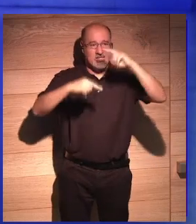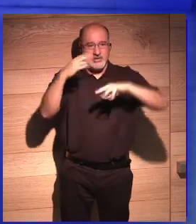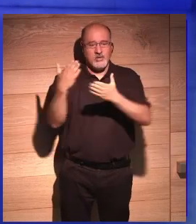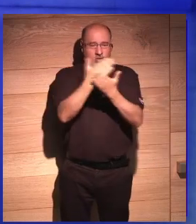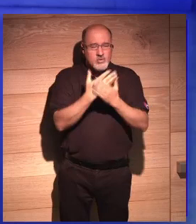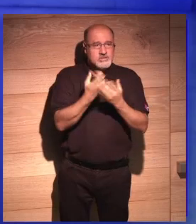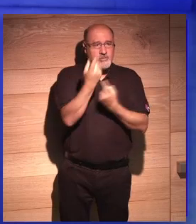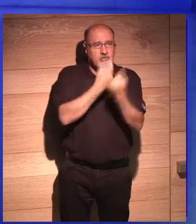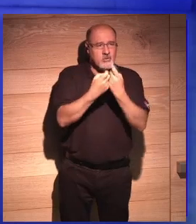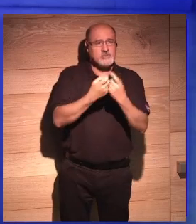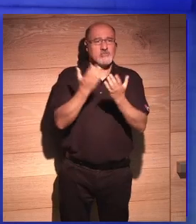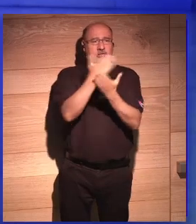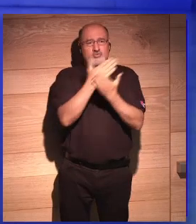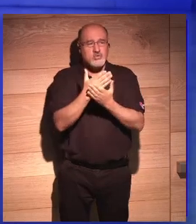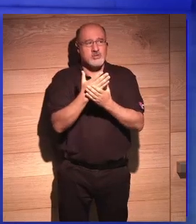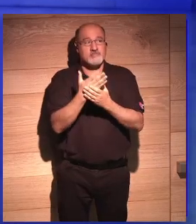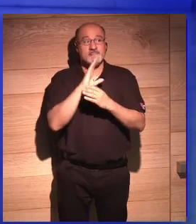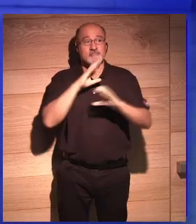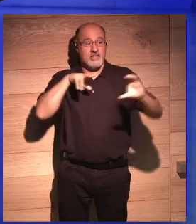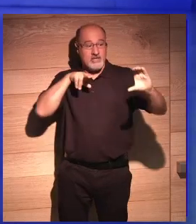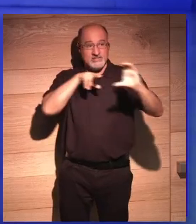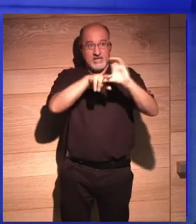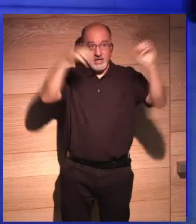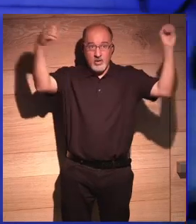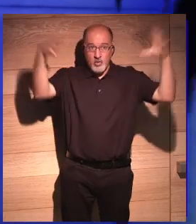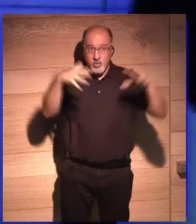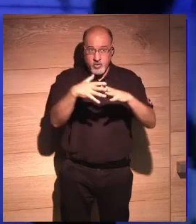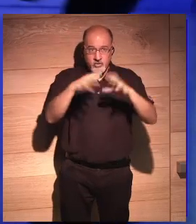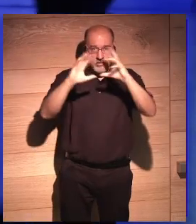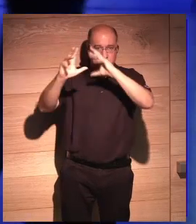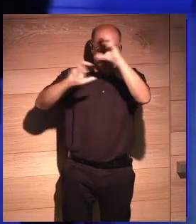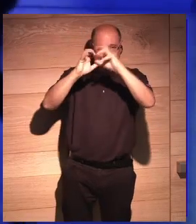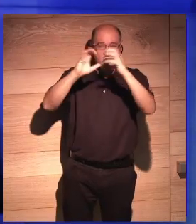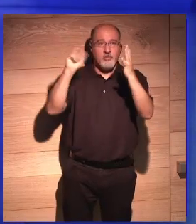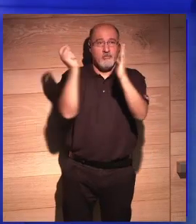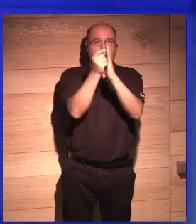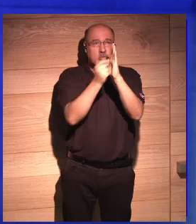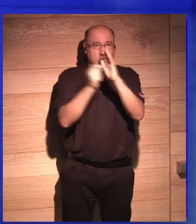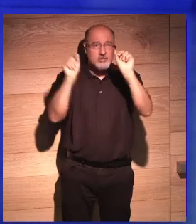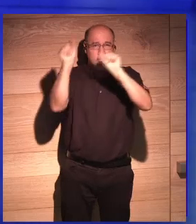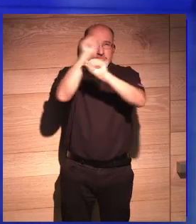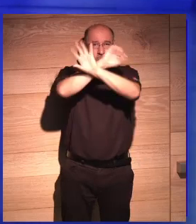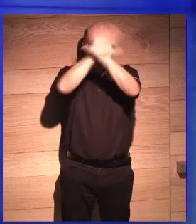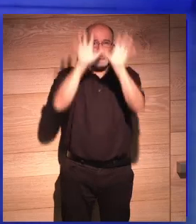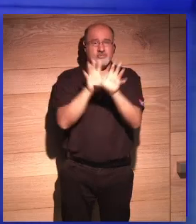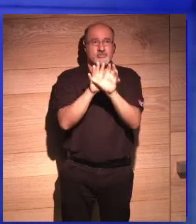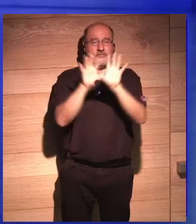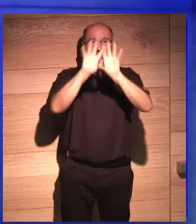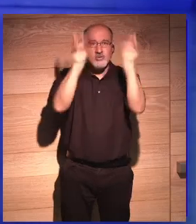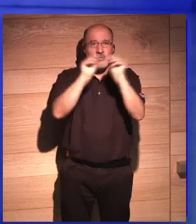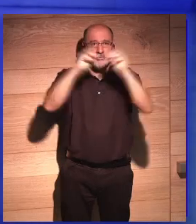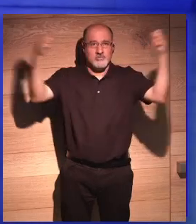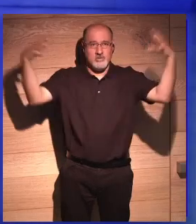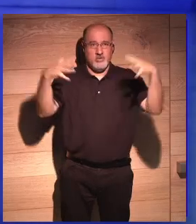LiDAR scanner just creates a point cloud of an environment. But then we worked with some